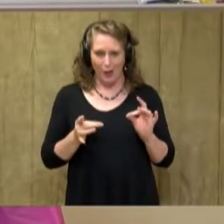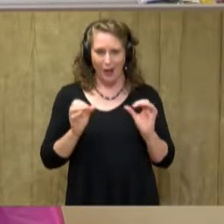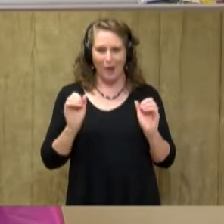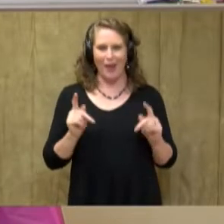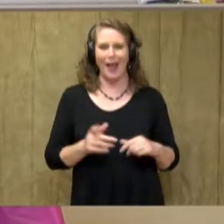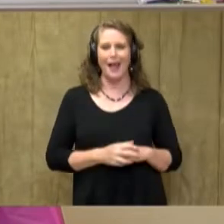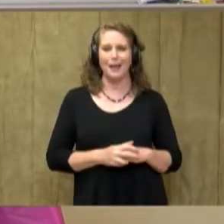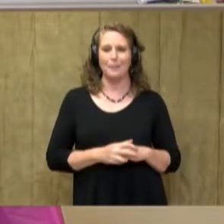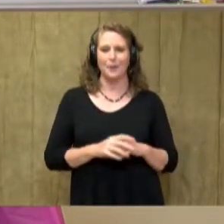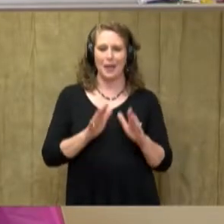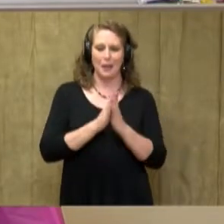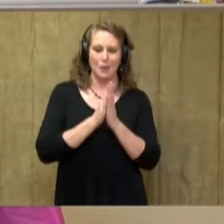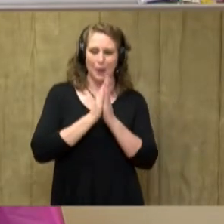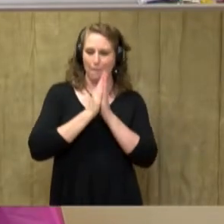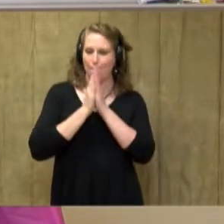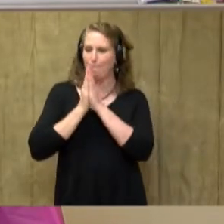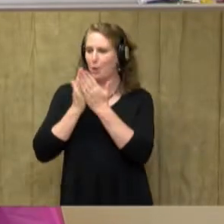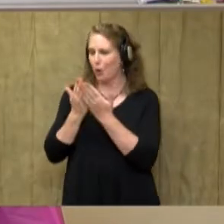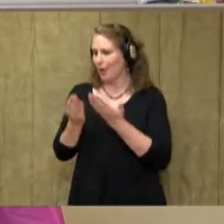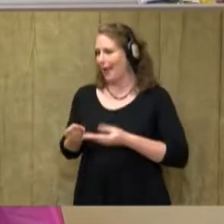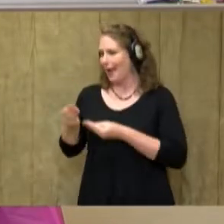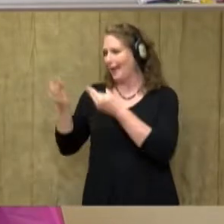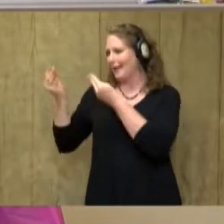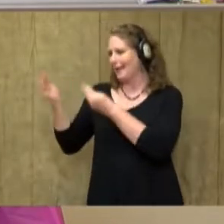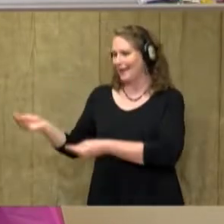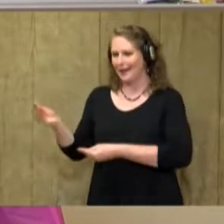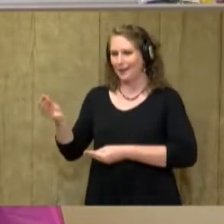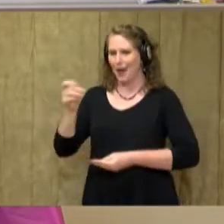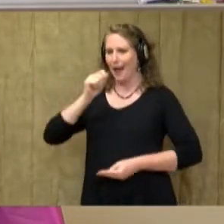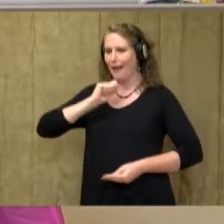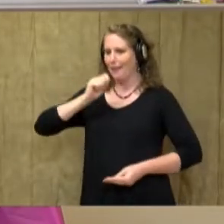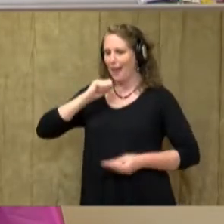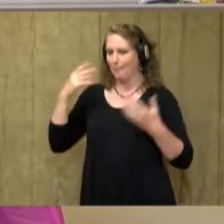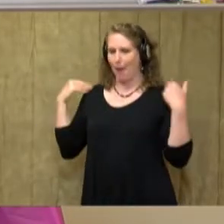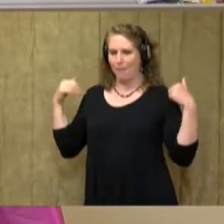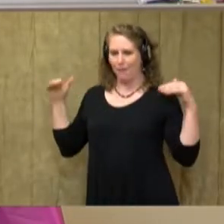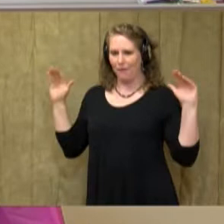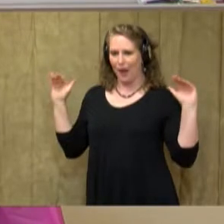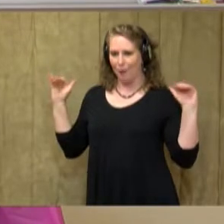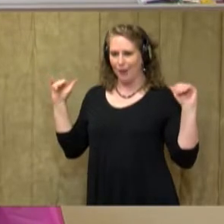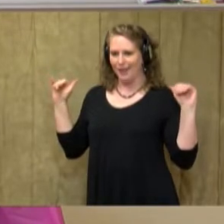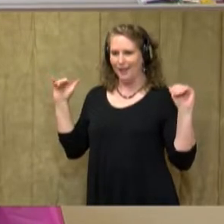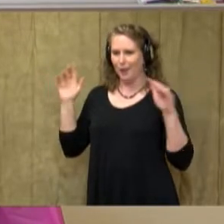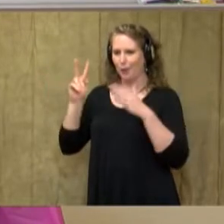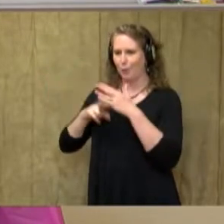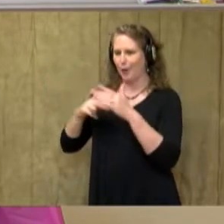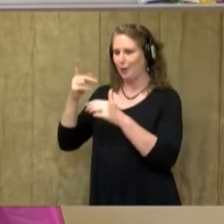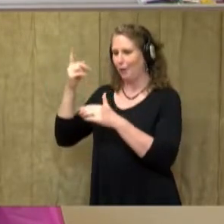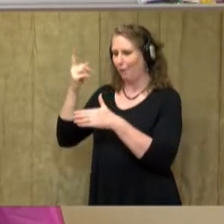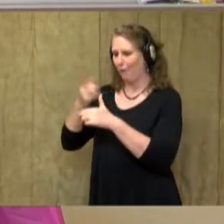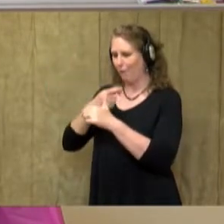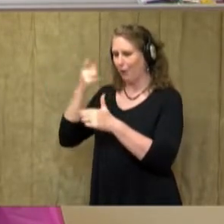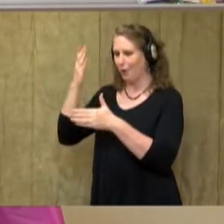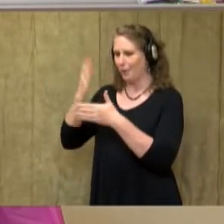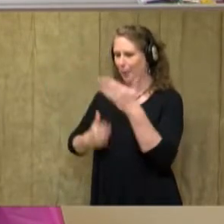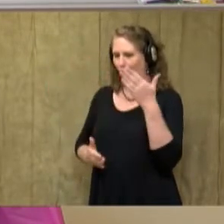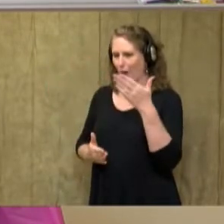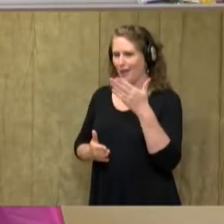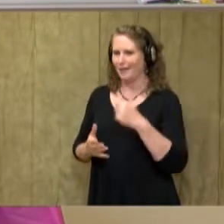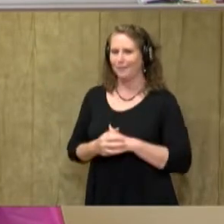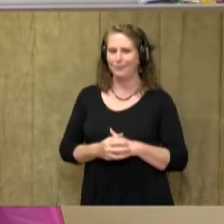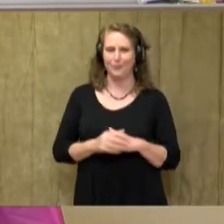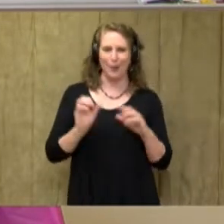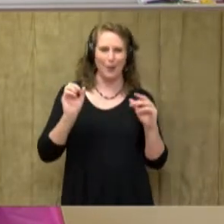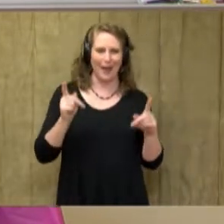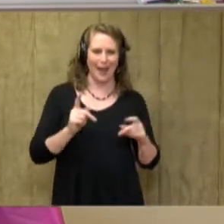so I'm going to hand the book over because our lollipop fairy is going to be reading the first half of our story today.